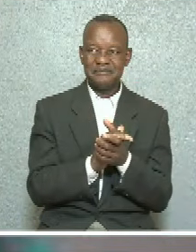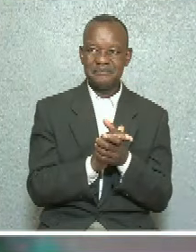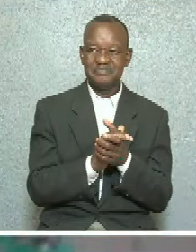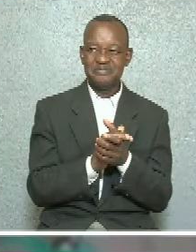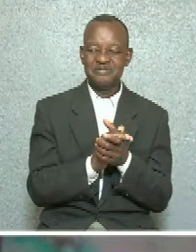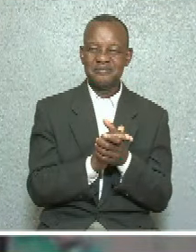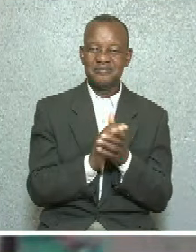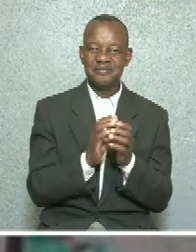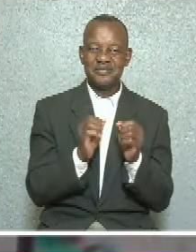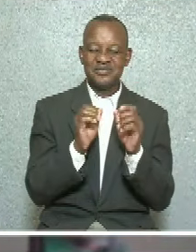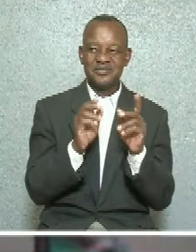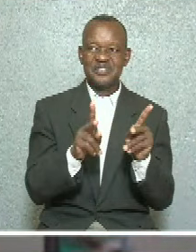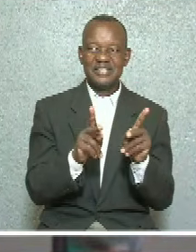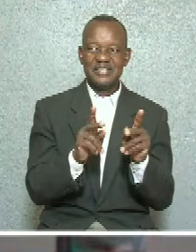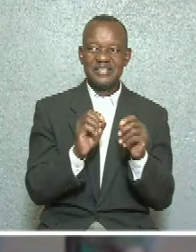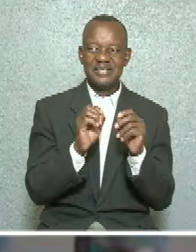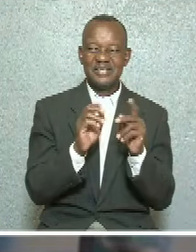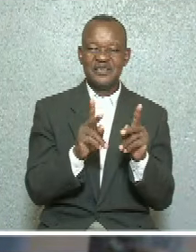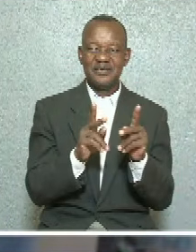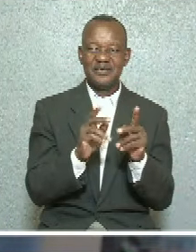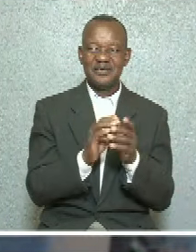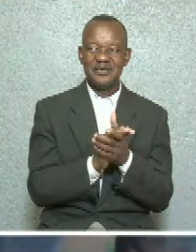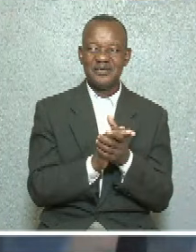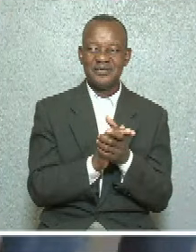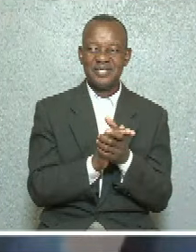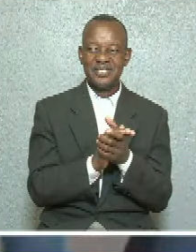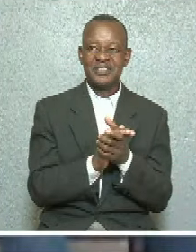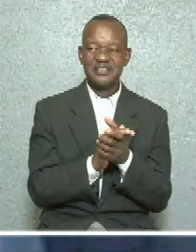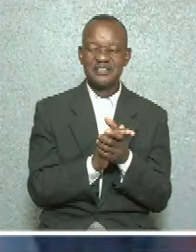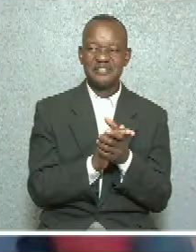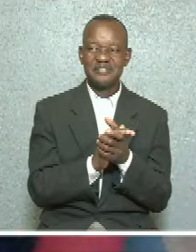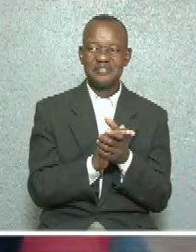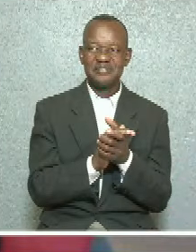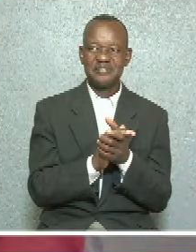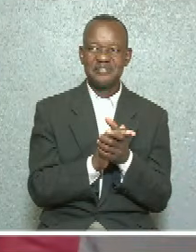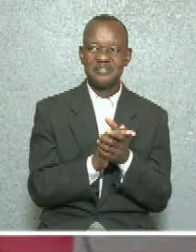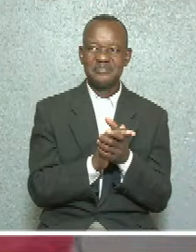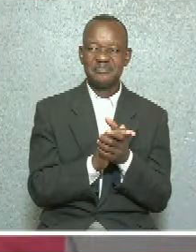Okay, all right, so there you go. Somebody has an answer. Gino, take it there.